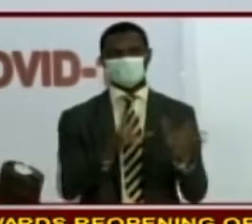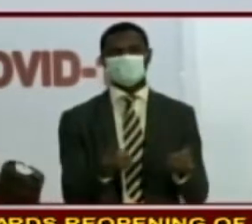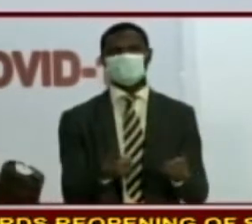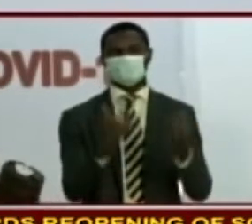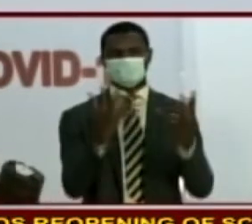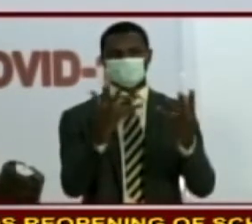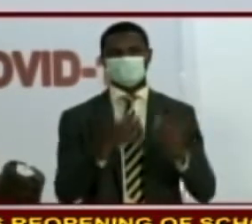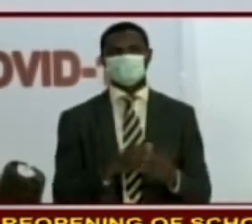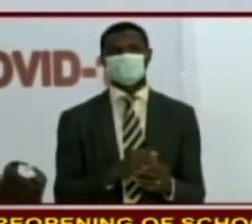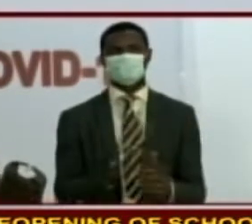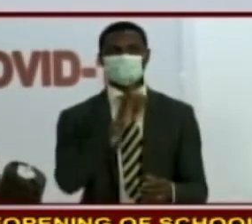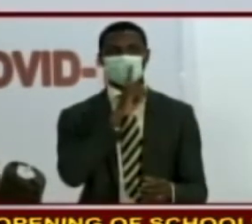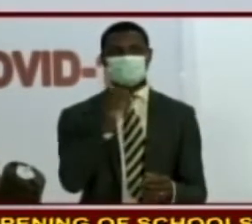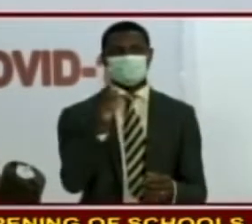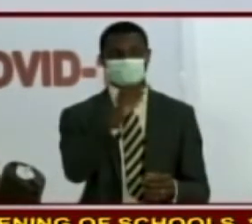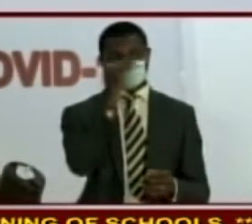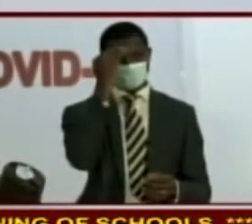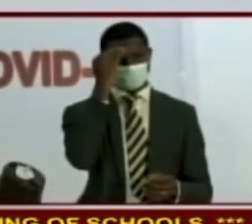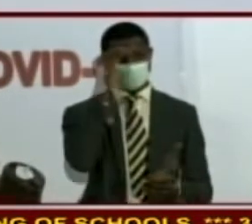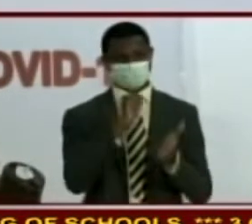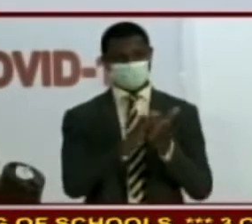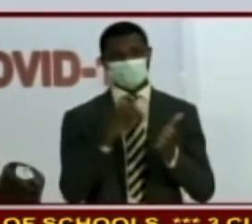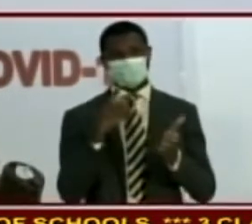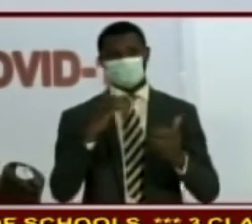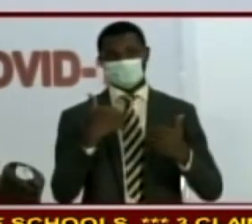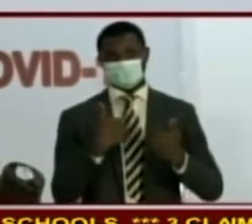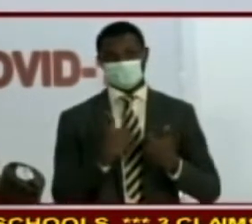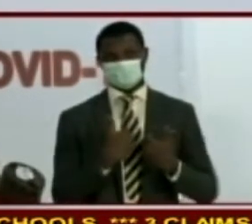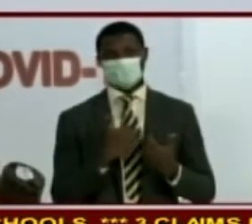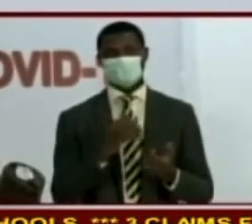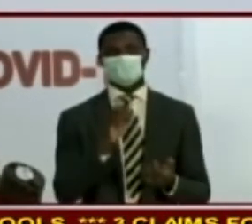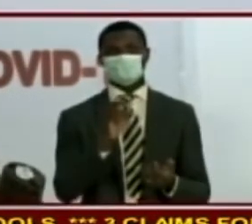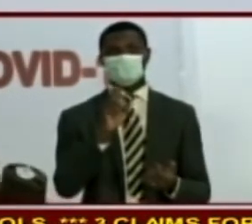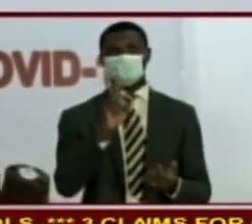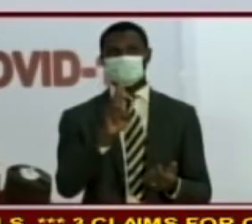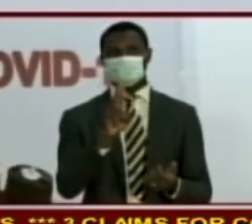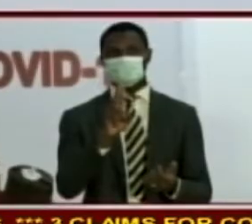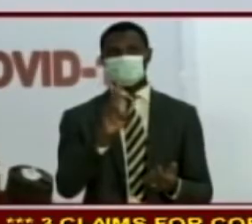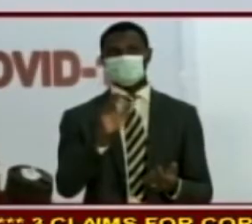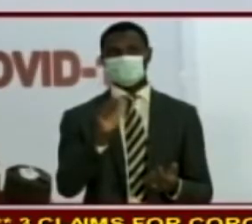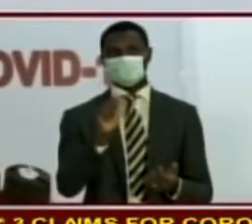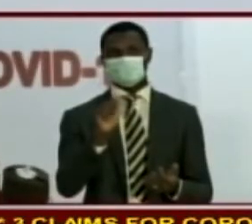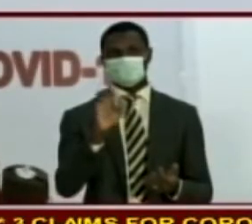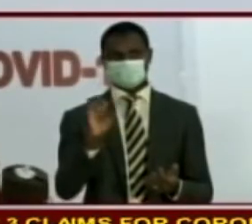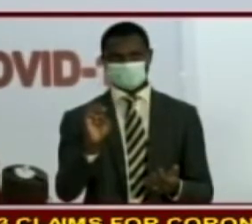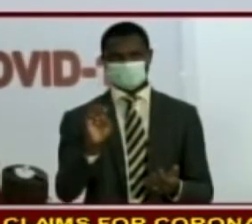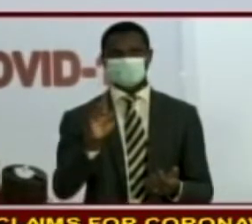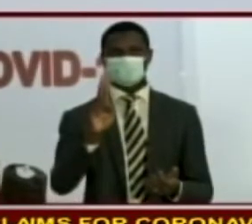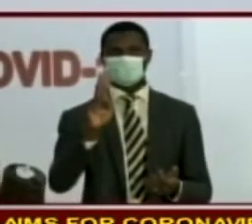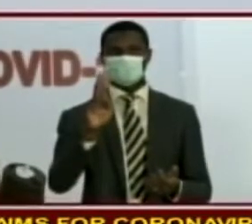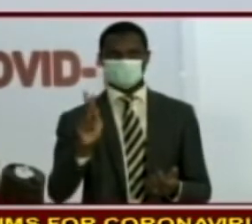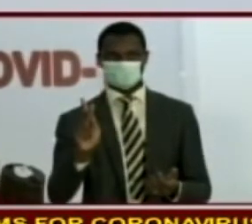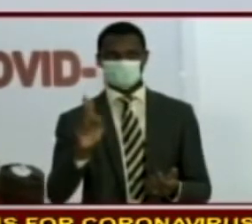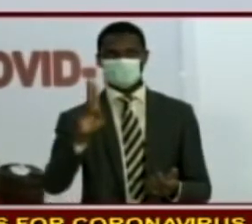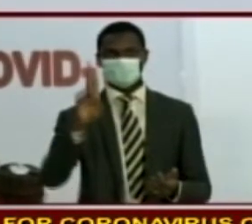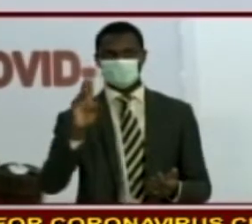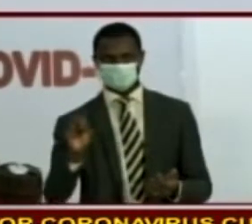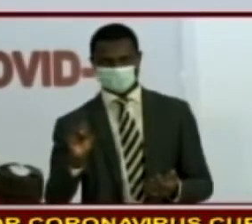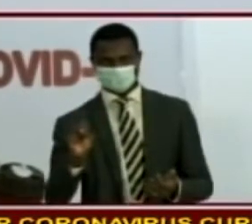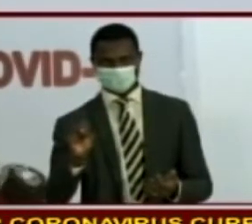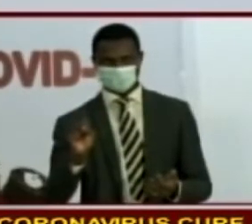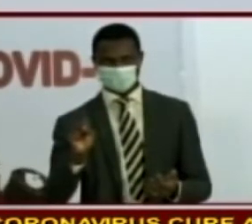Of course, you know that we had evacuees from the UAE, the UK, the US,